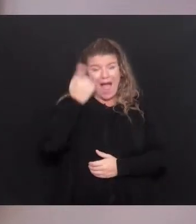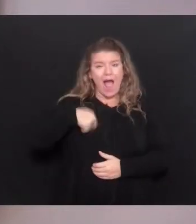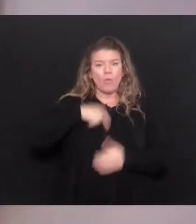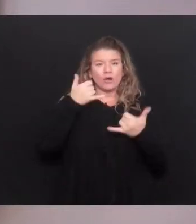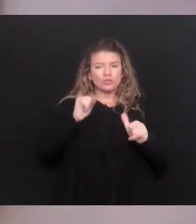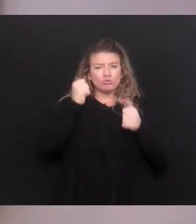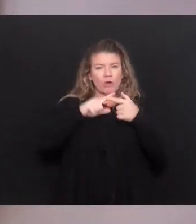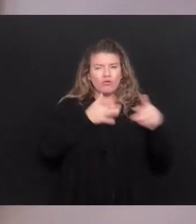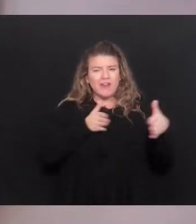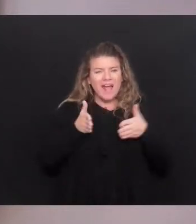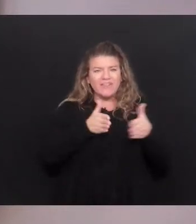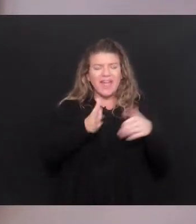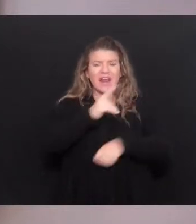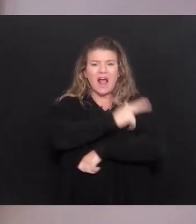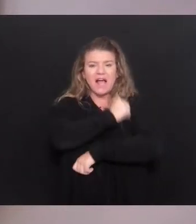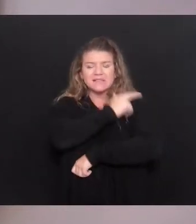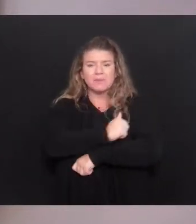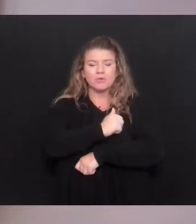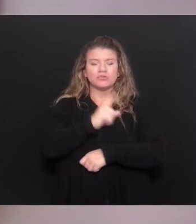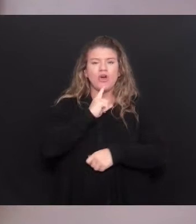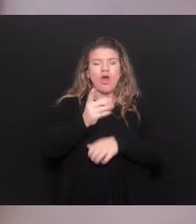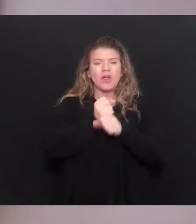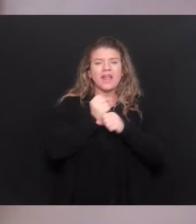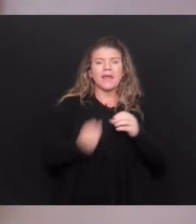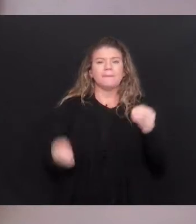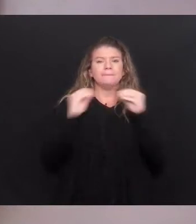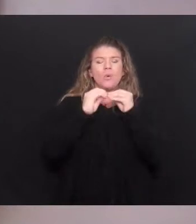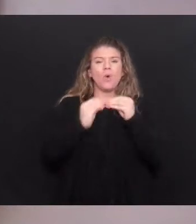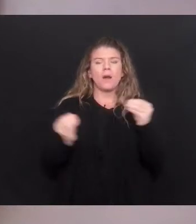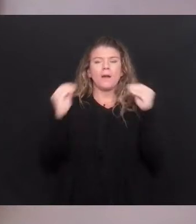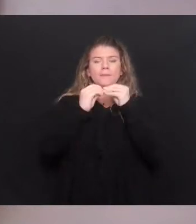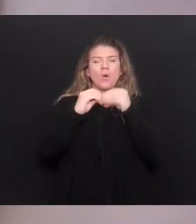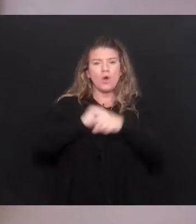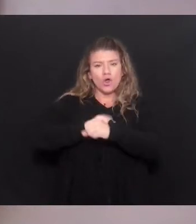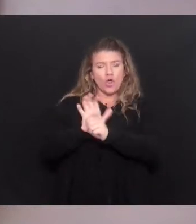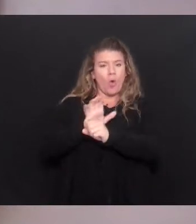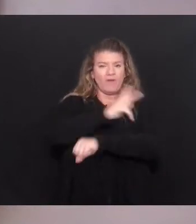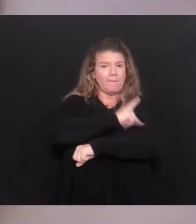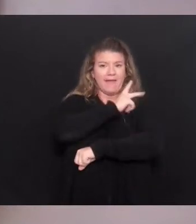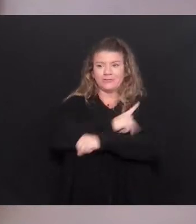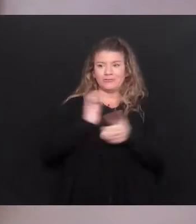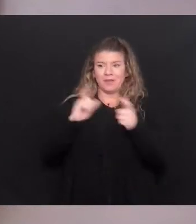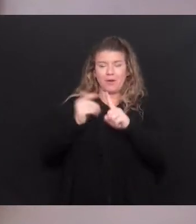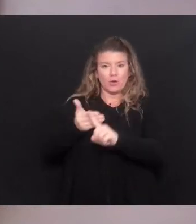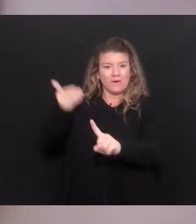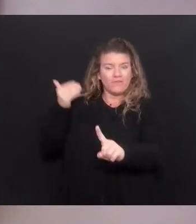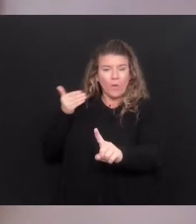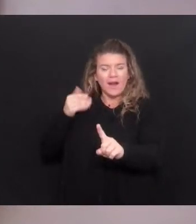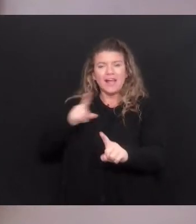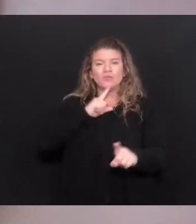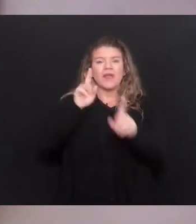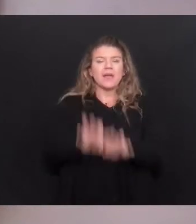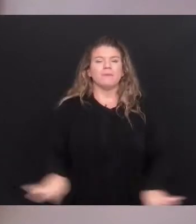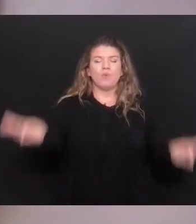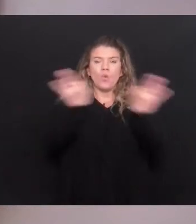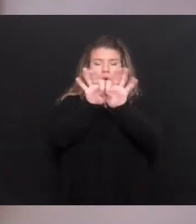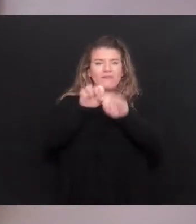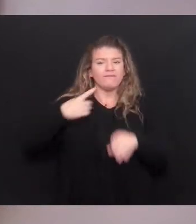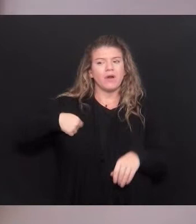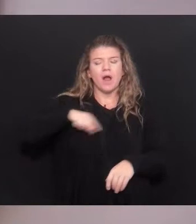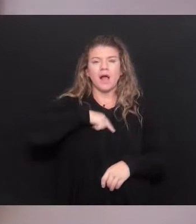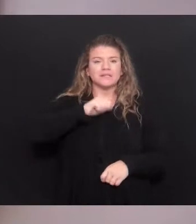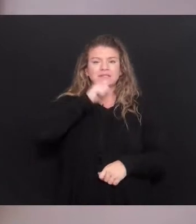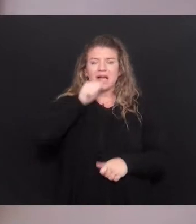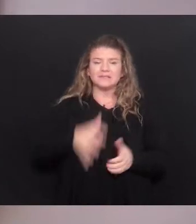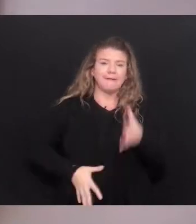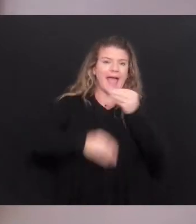navigating, but our hospitals are getting more full of COVID patients than we've ever seen before. And it is so important for us not to risk another